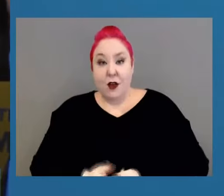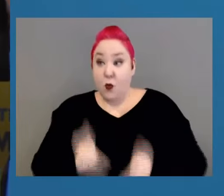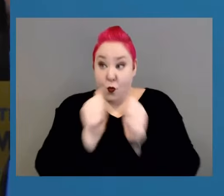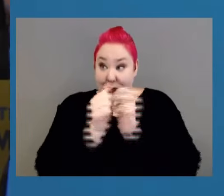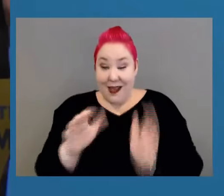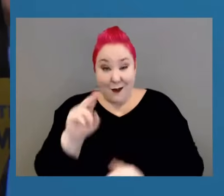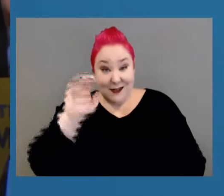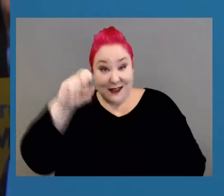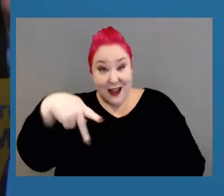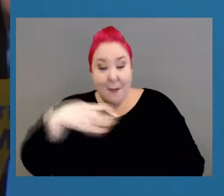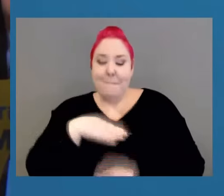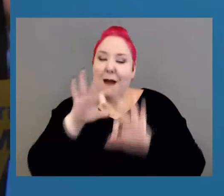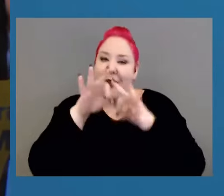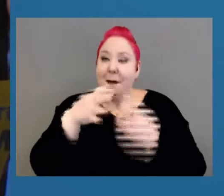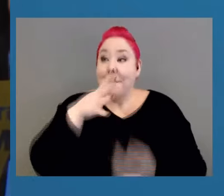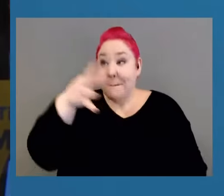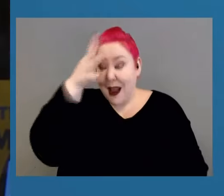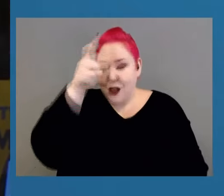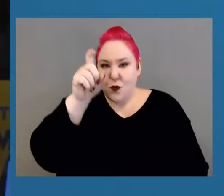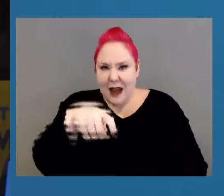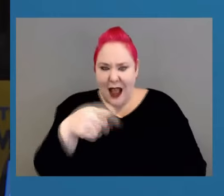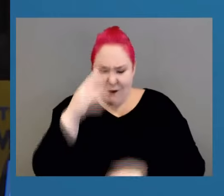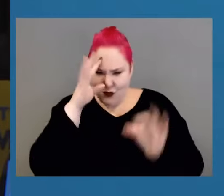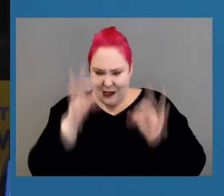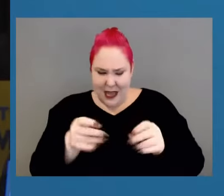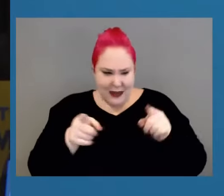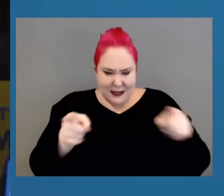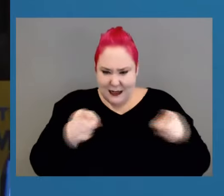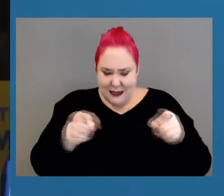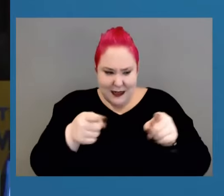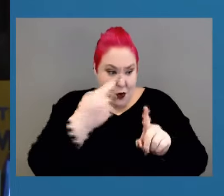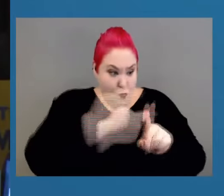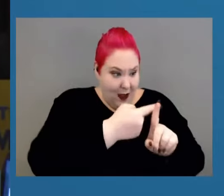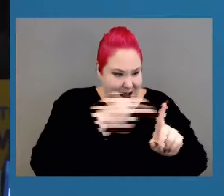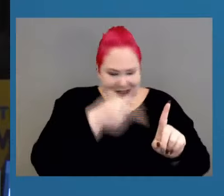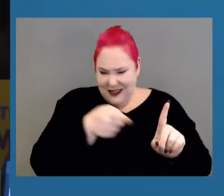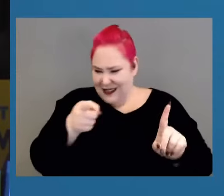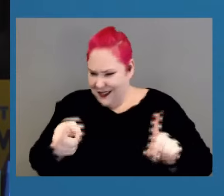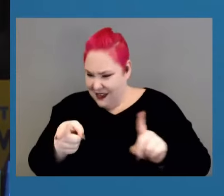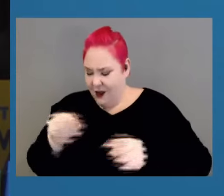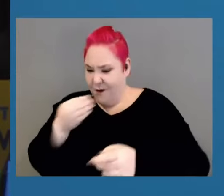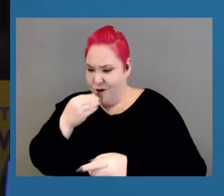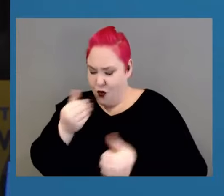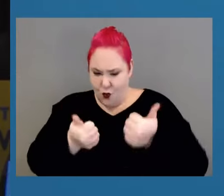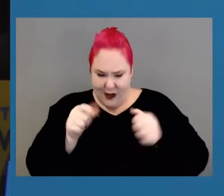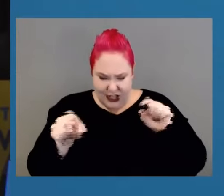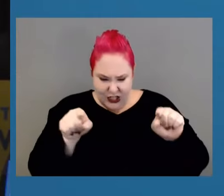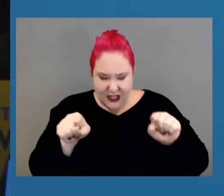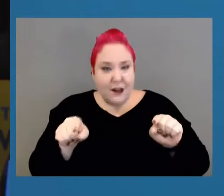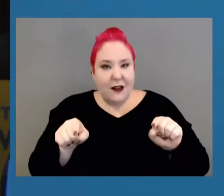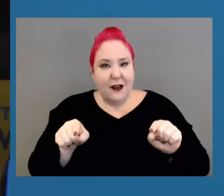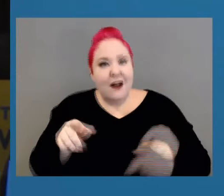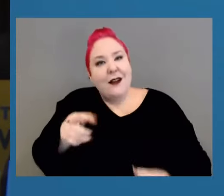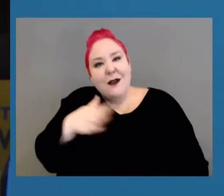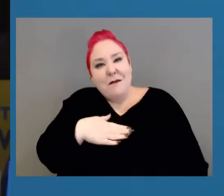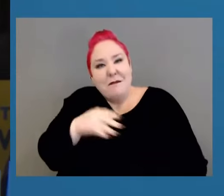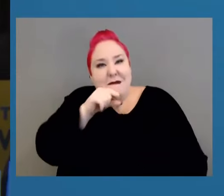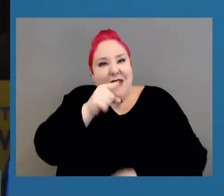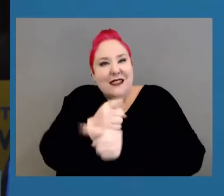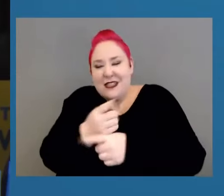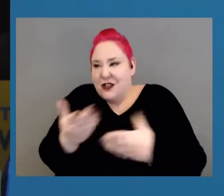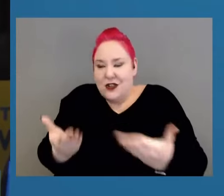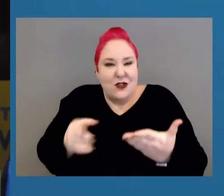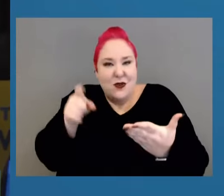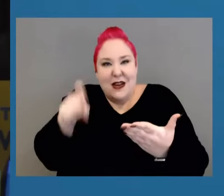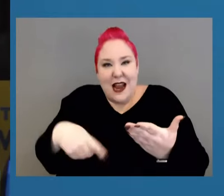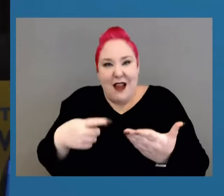And my little sister might have to skip meals, relying on unhealthy foods to get by, since it's cheaper nowadays to buy junk